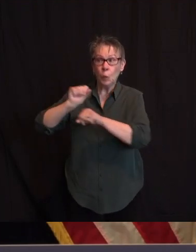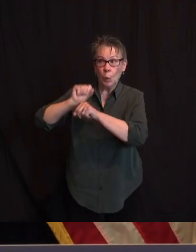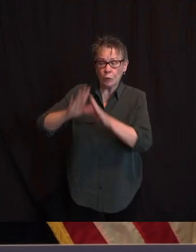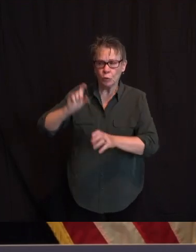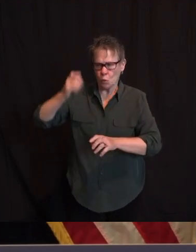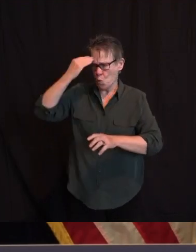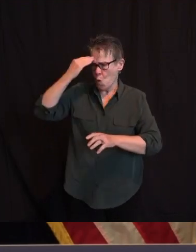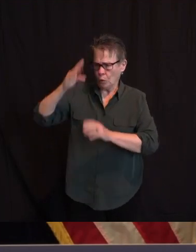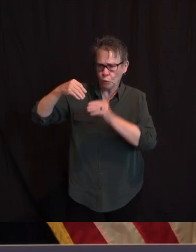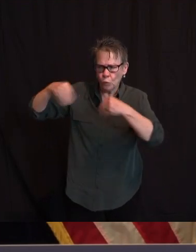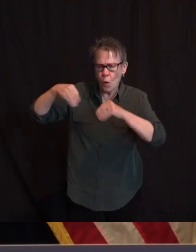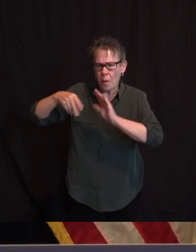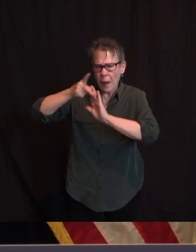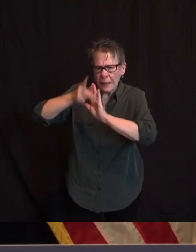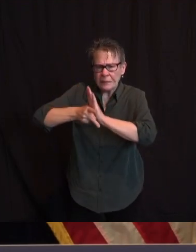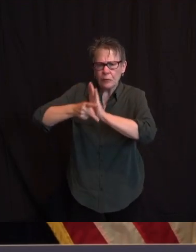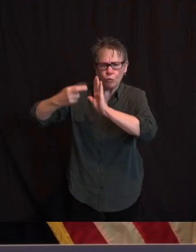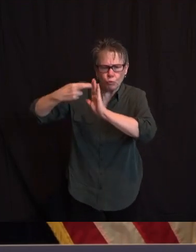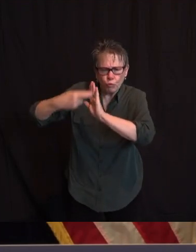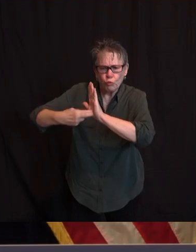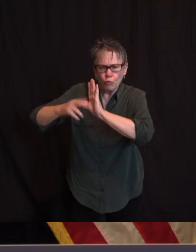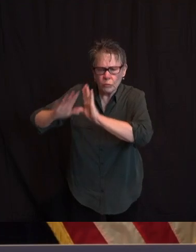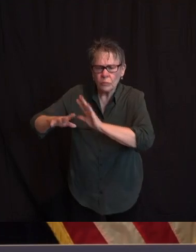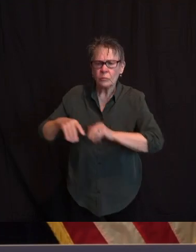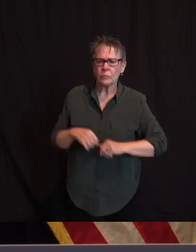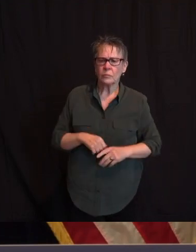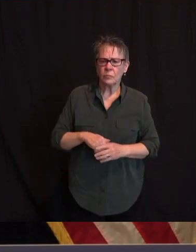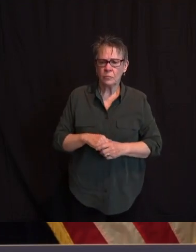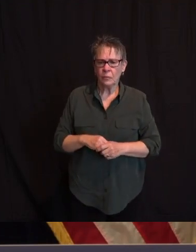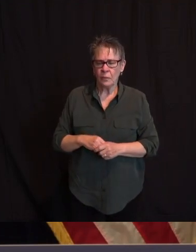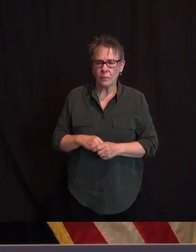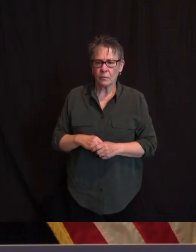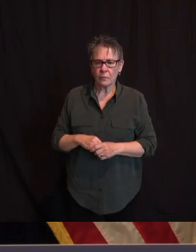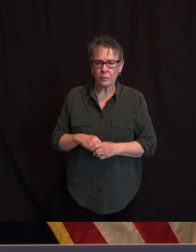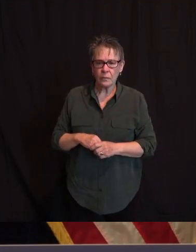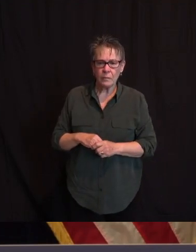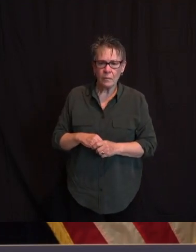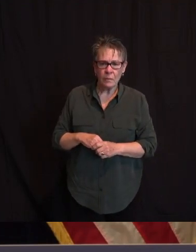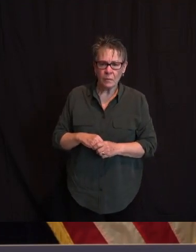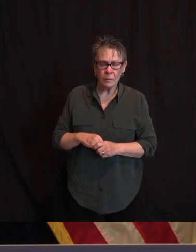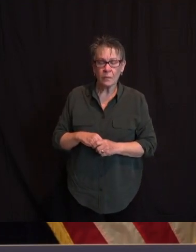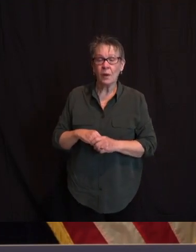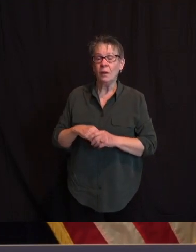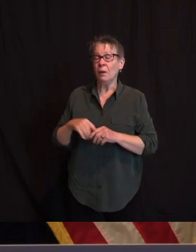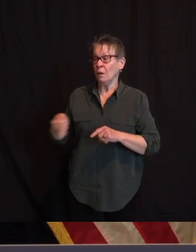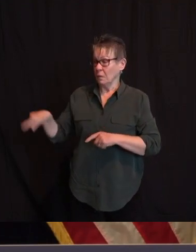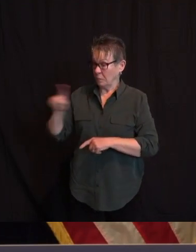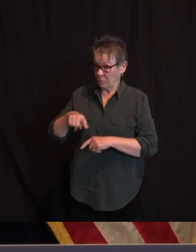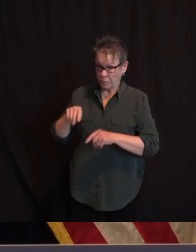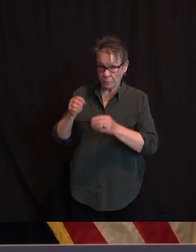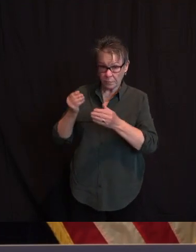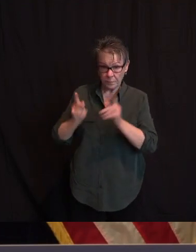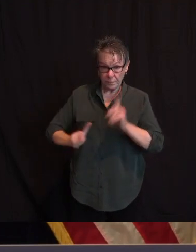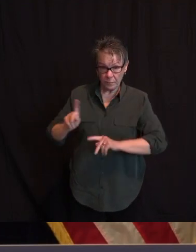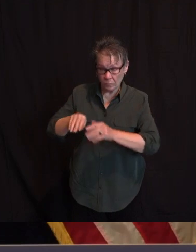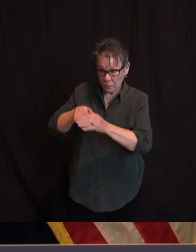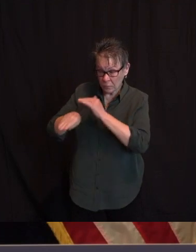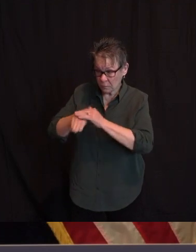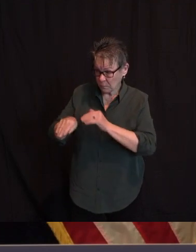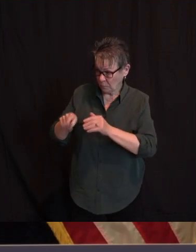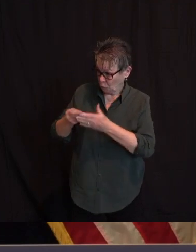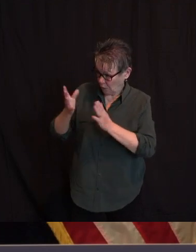mask. Individuals who are not medically able to wear a mask or who are under 2 years of age should not be